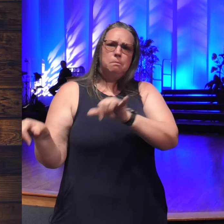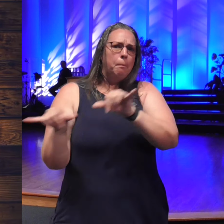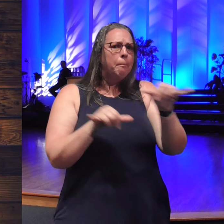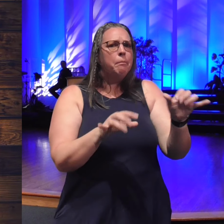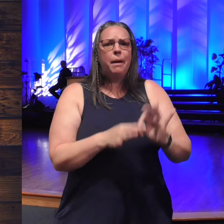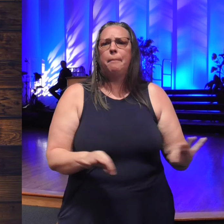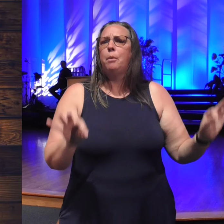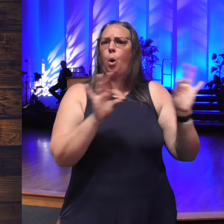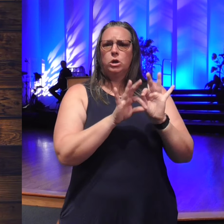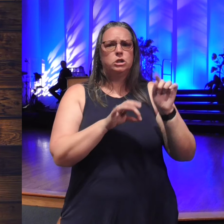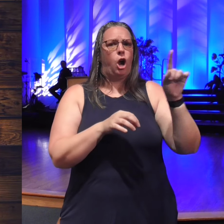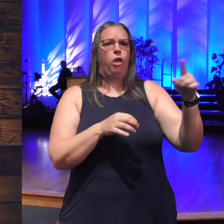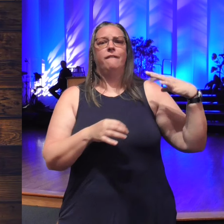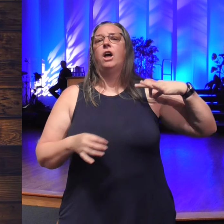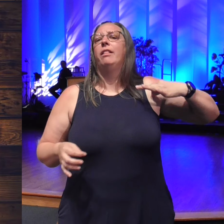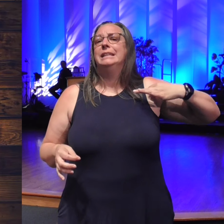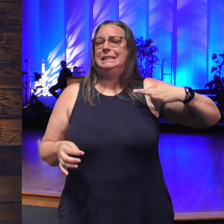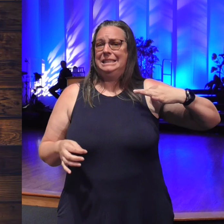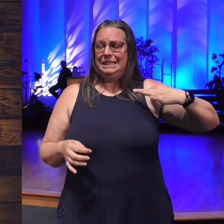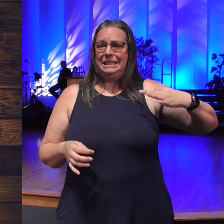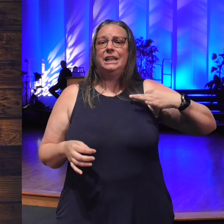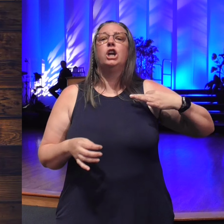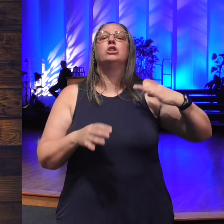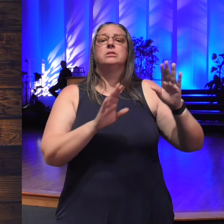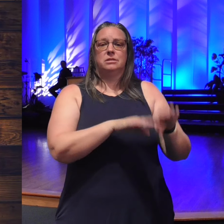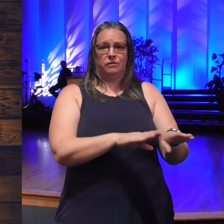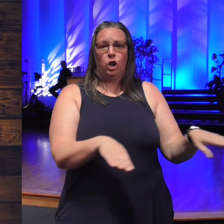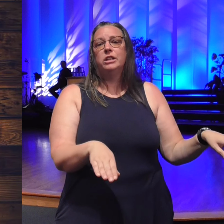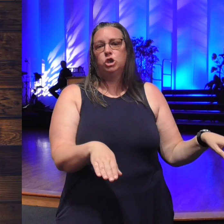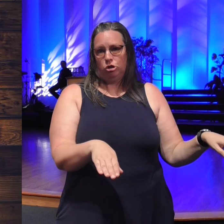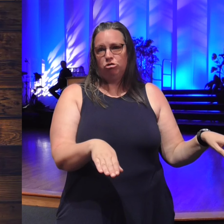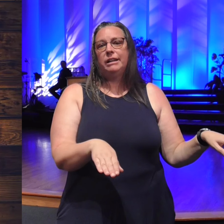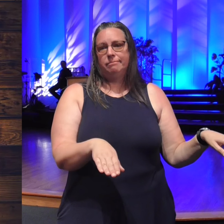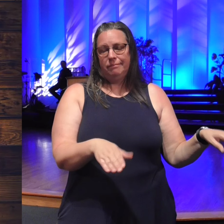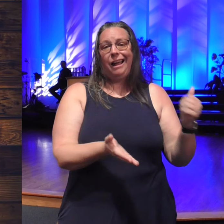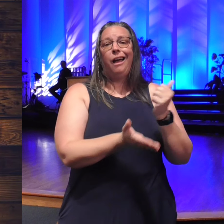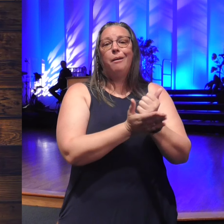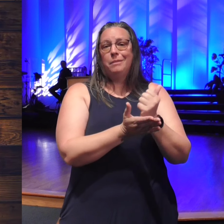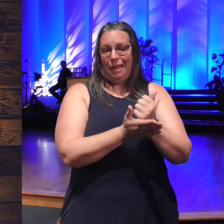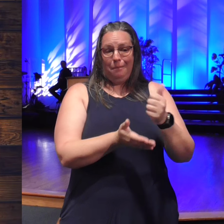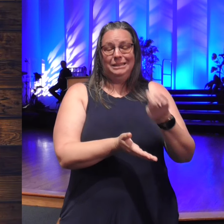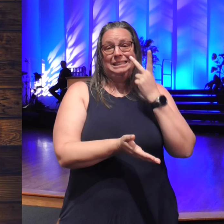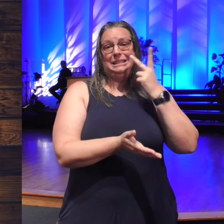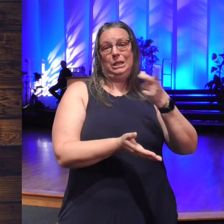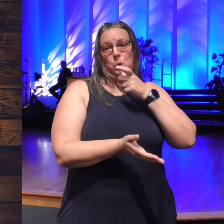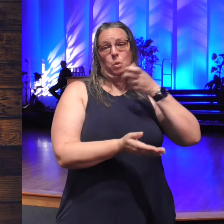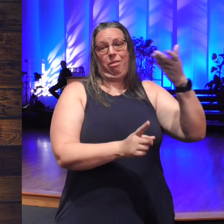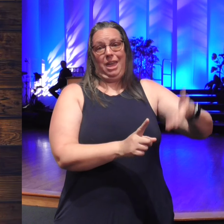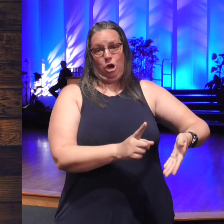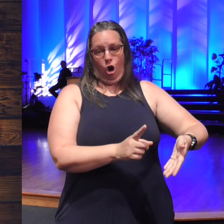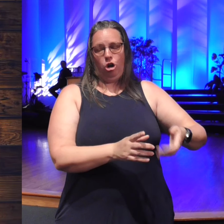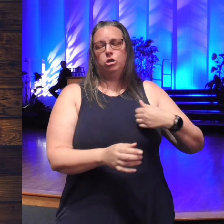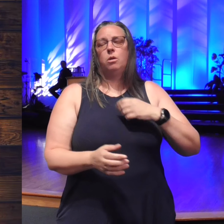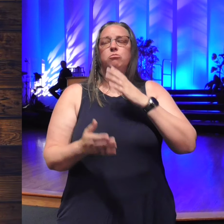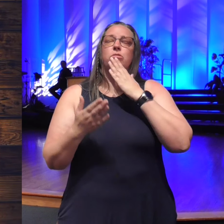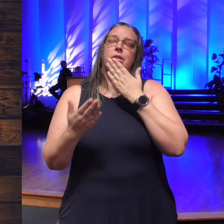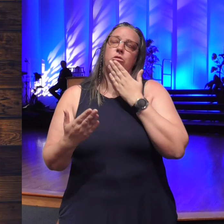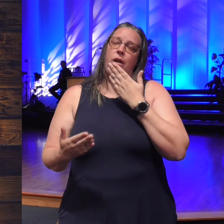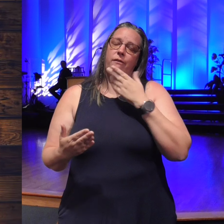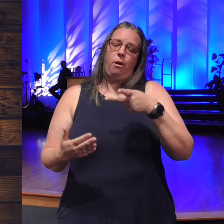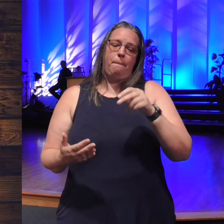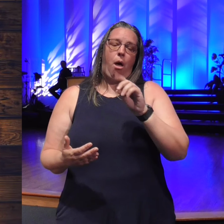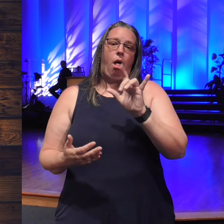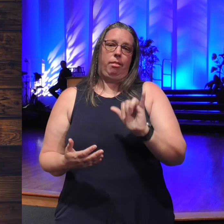visions of those incredible volunteers who hold the truth of our children up and help them see who they are. I'm so grateful to Polly.